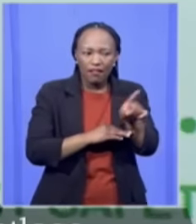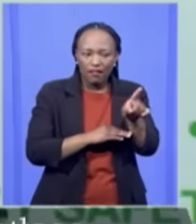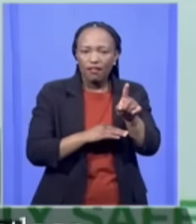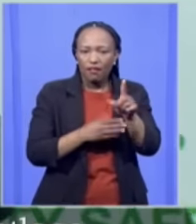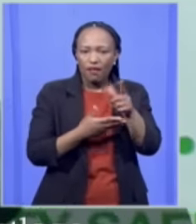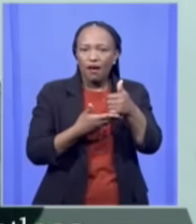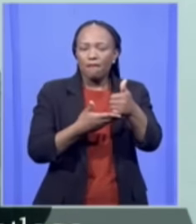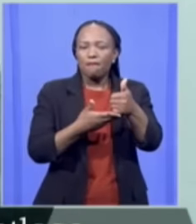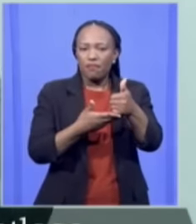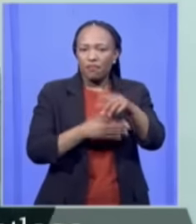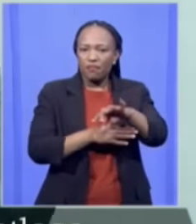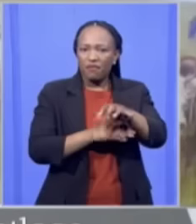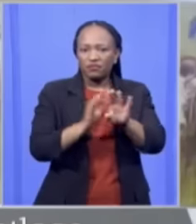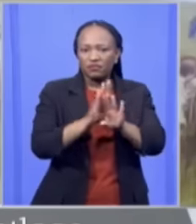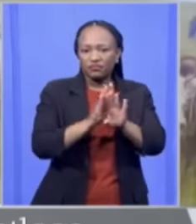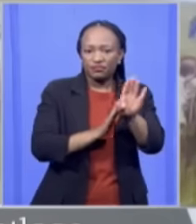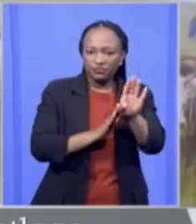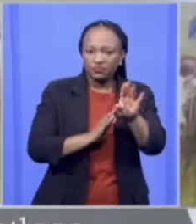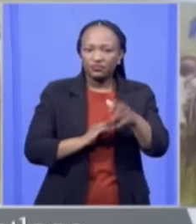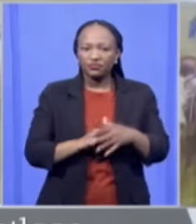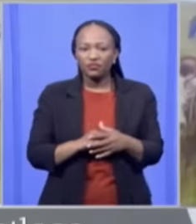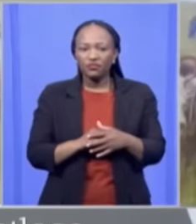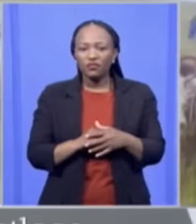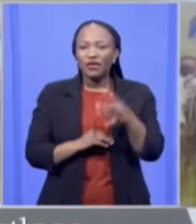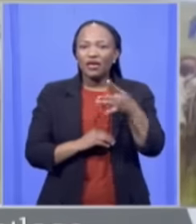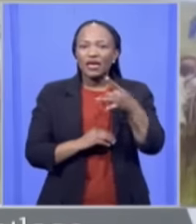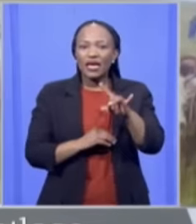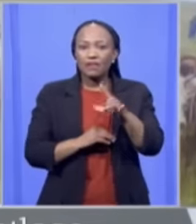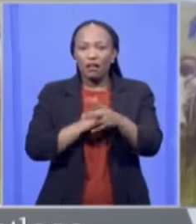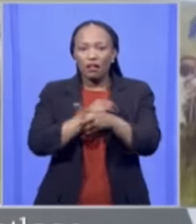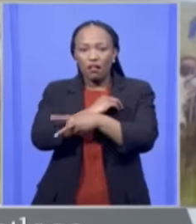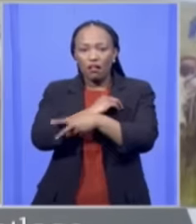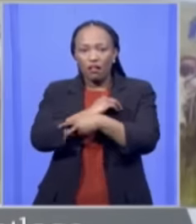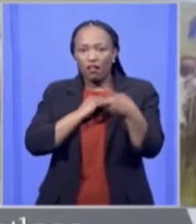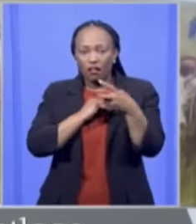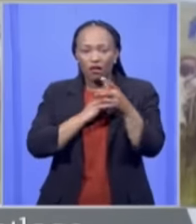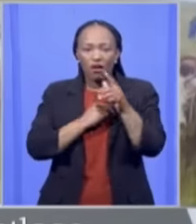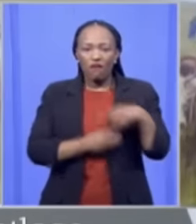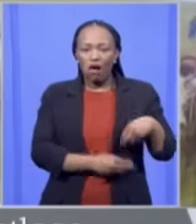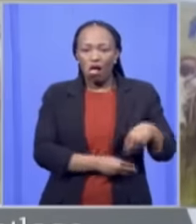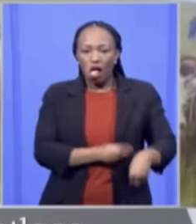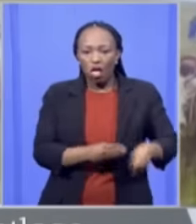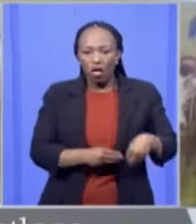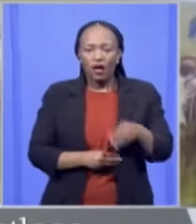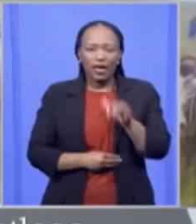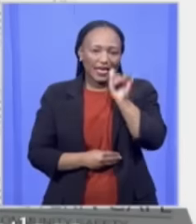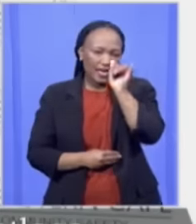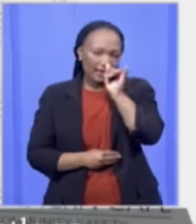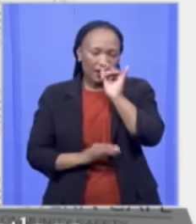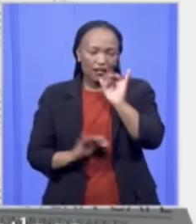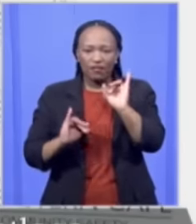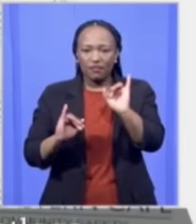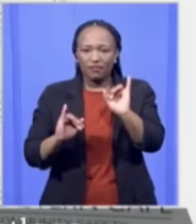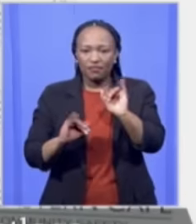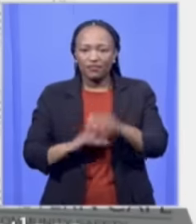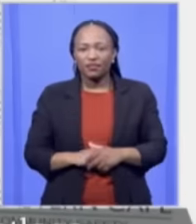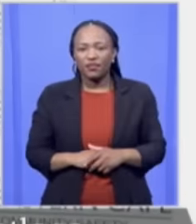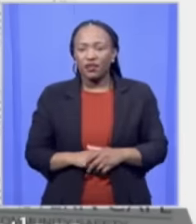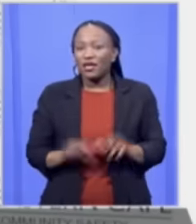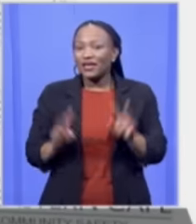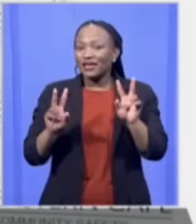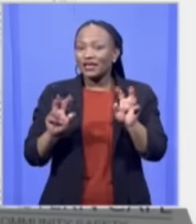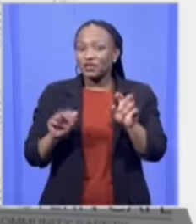go utswiwa ga leruo le go lebega go tlisa le bonwenwe. The issue of increase of livestock is